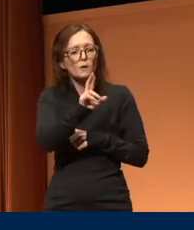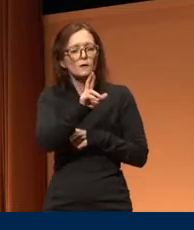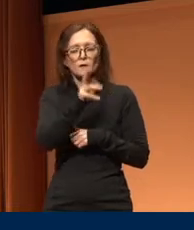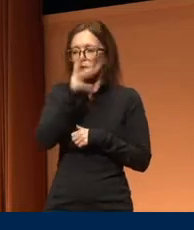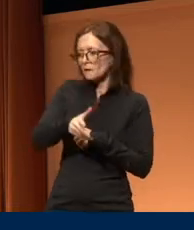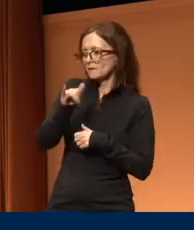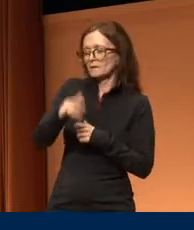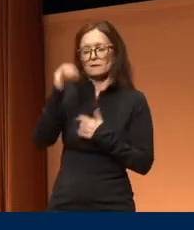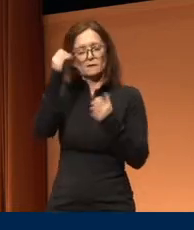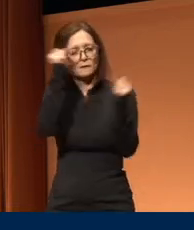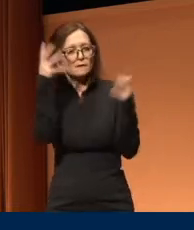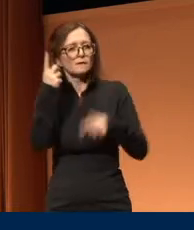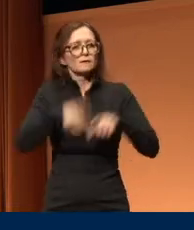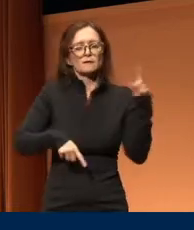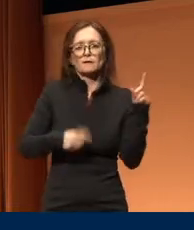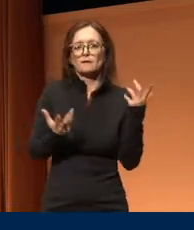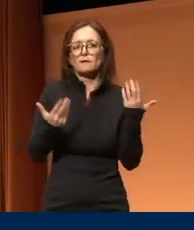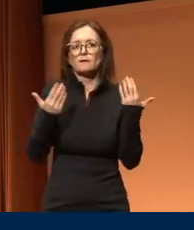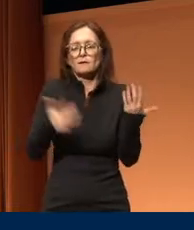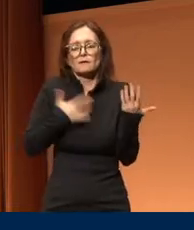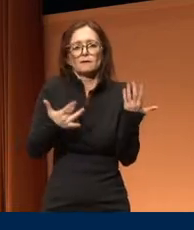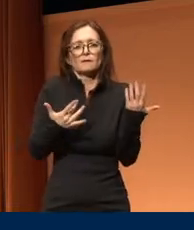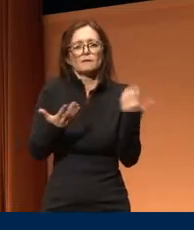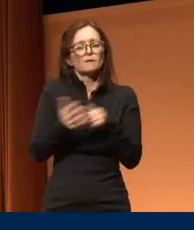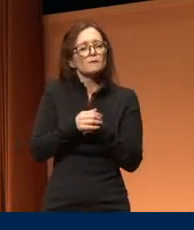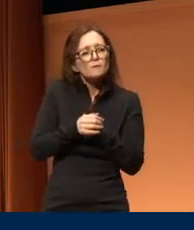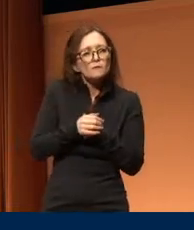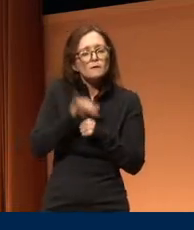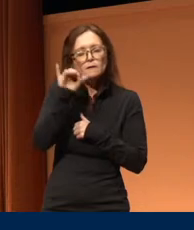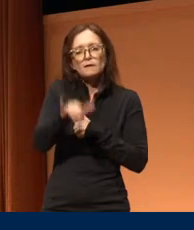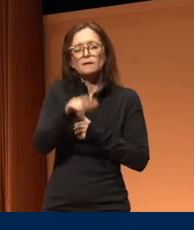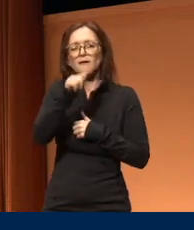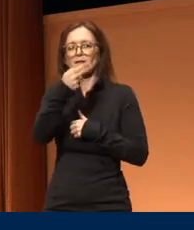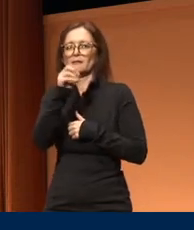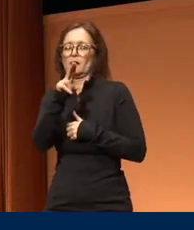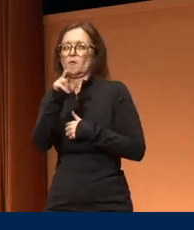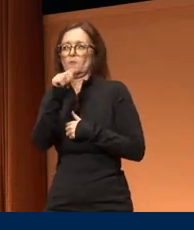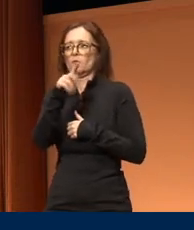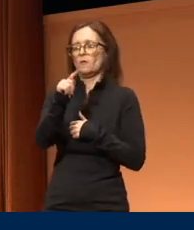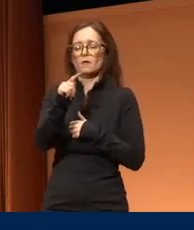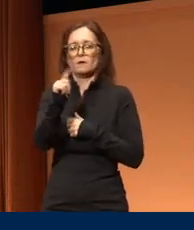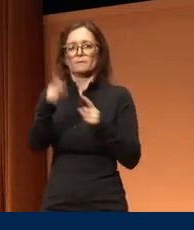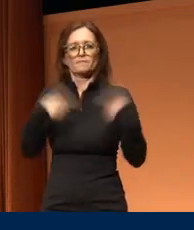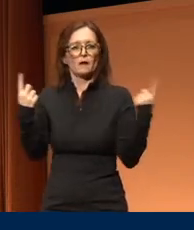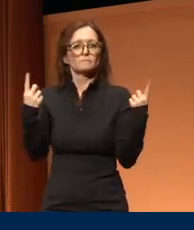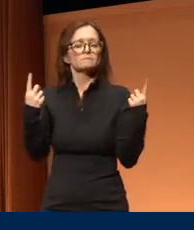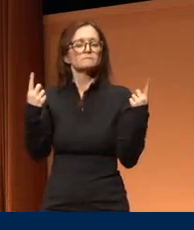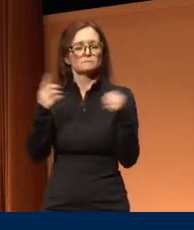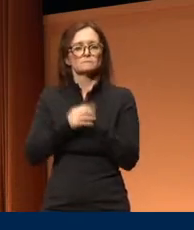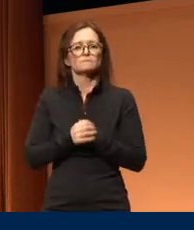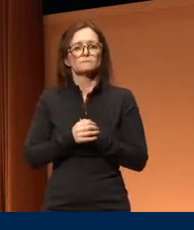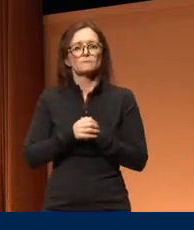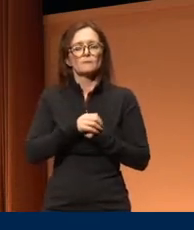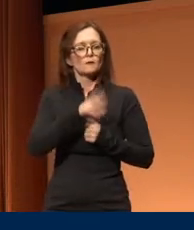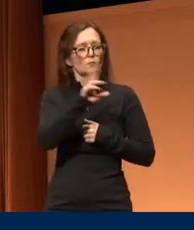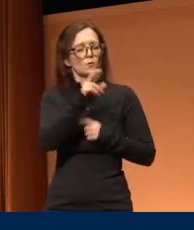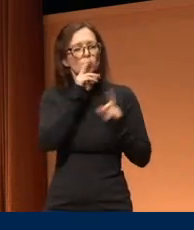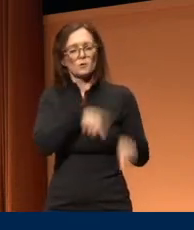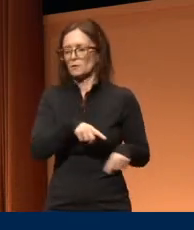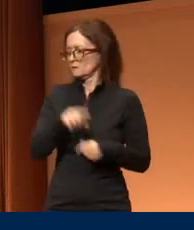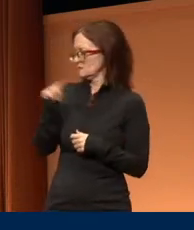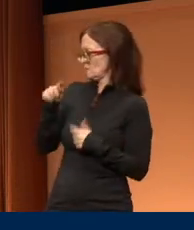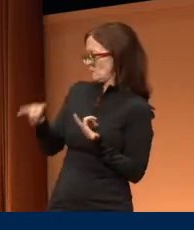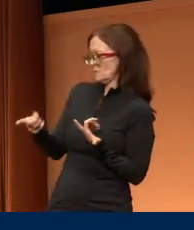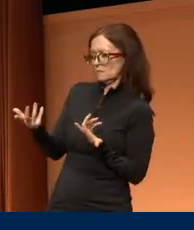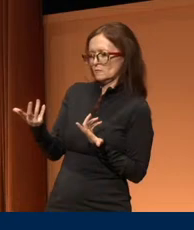hate I bear thee can afford no better turn than this. Thou art a villain, end quote. Romeo replies,